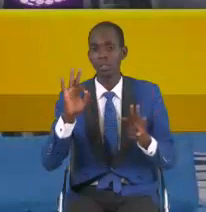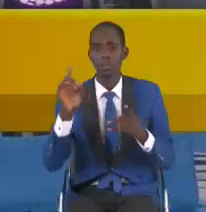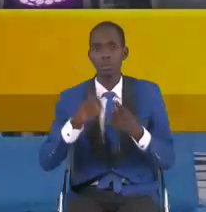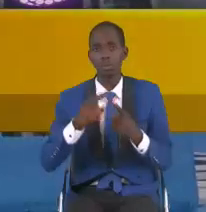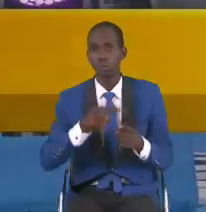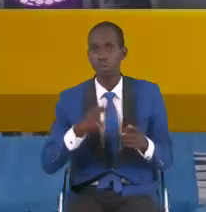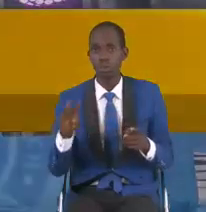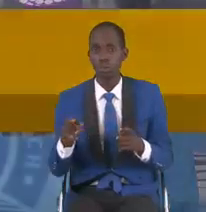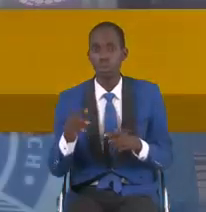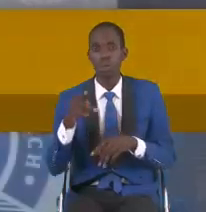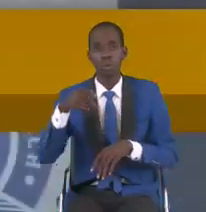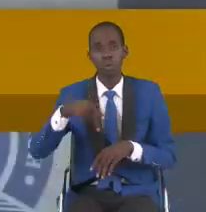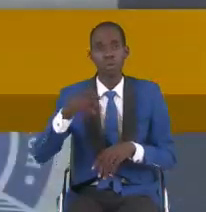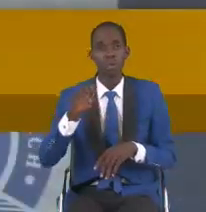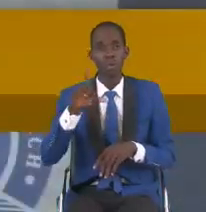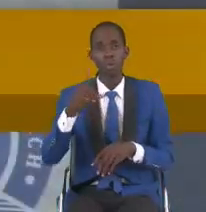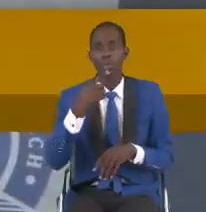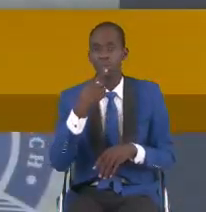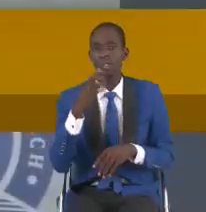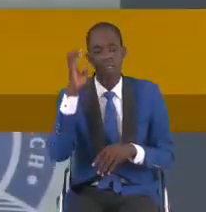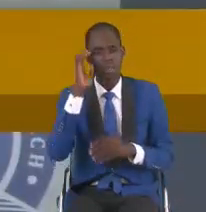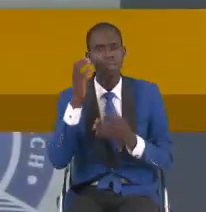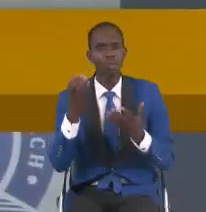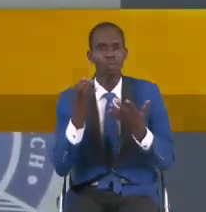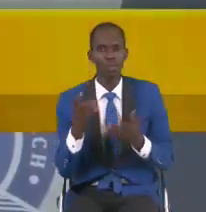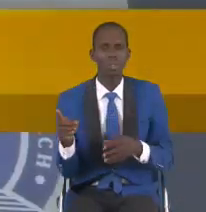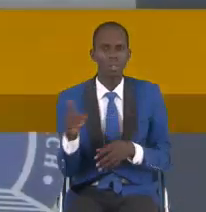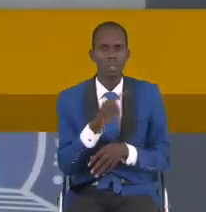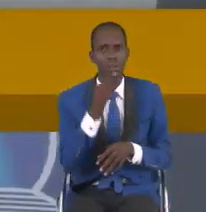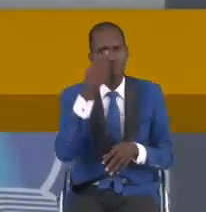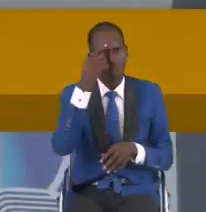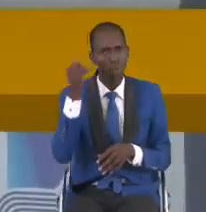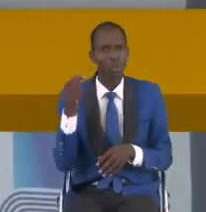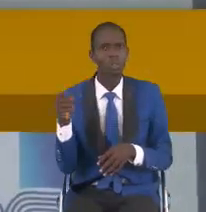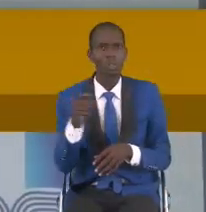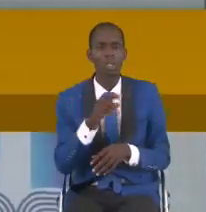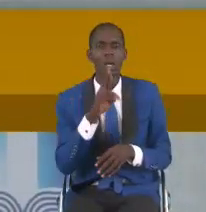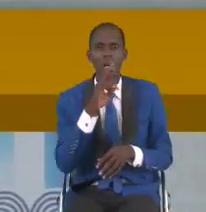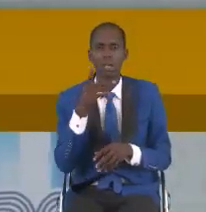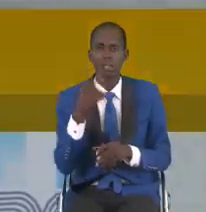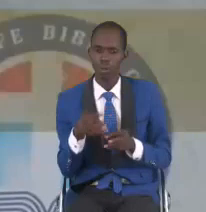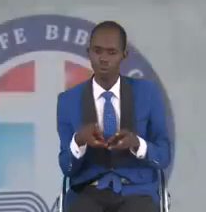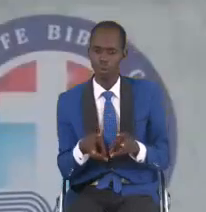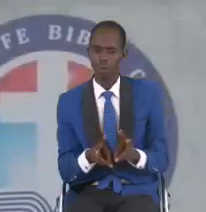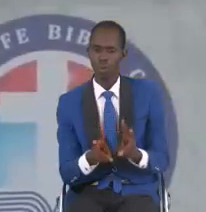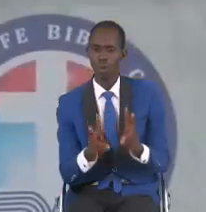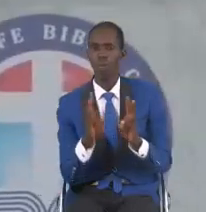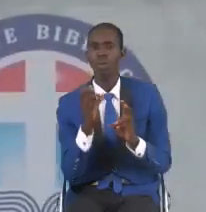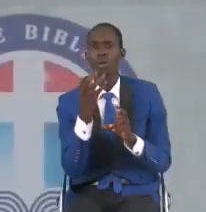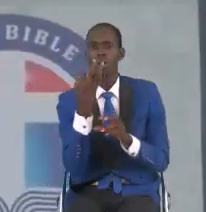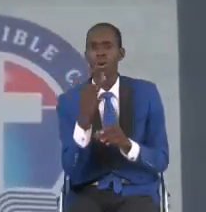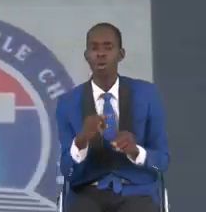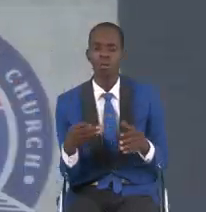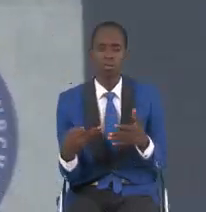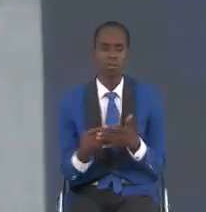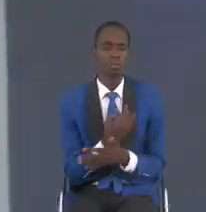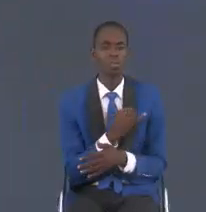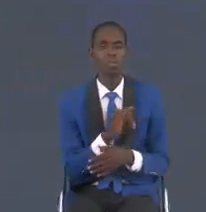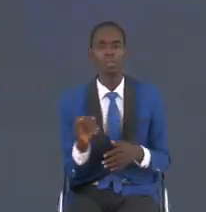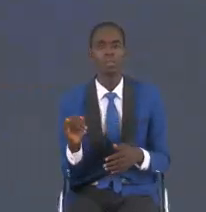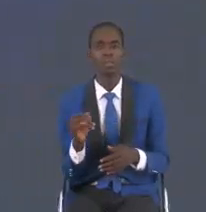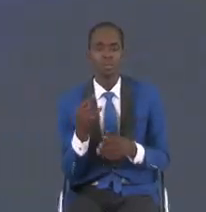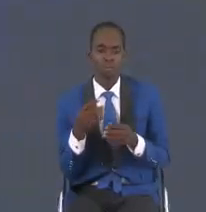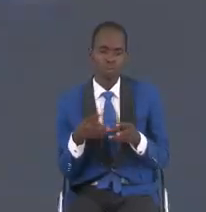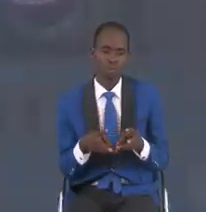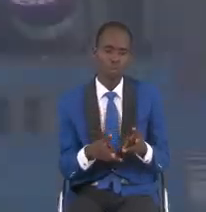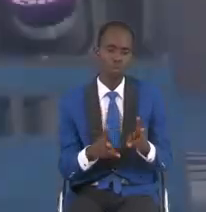he needed them, he wanted them, because they were the channels of refreshing, the channels